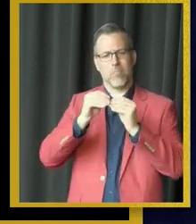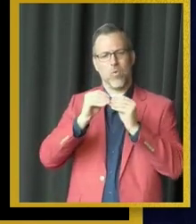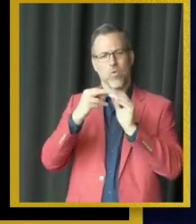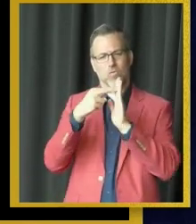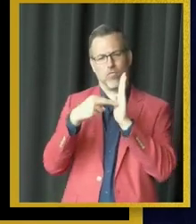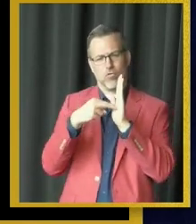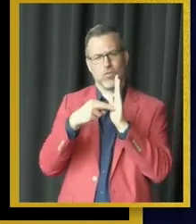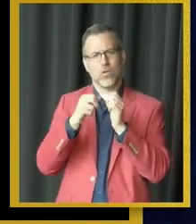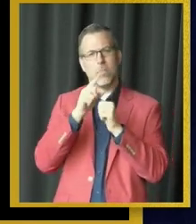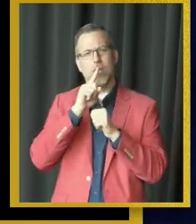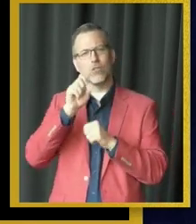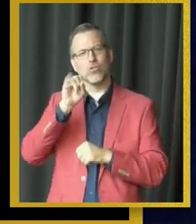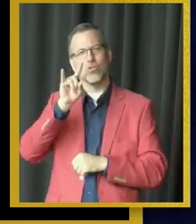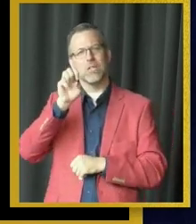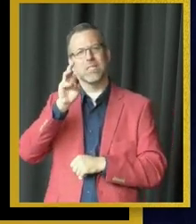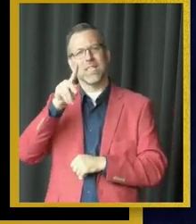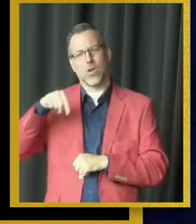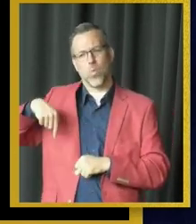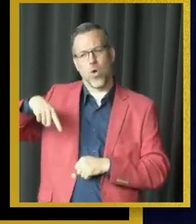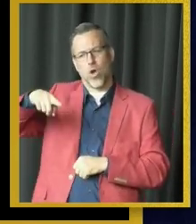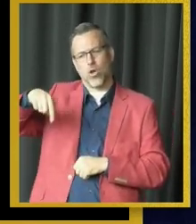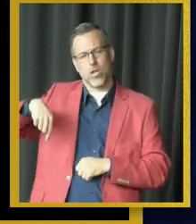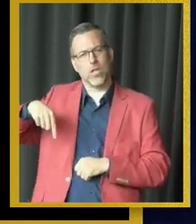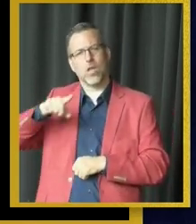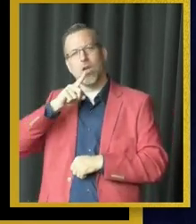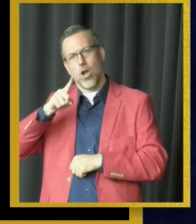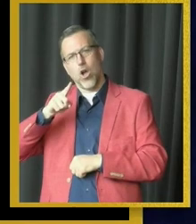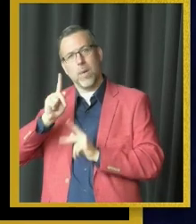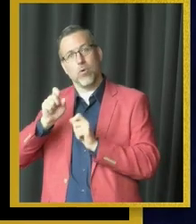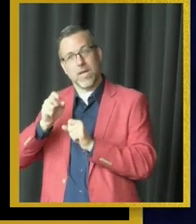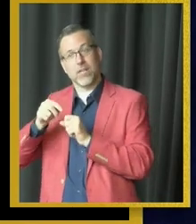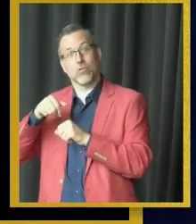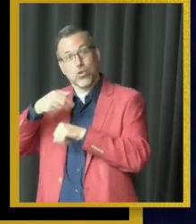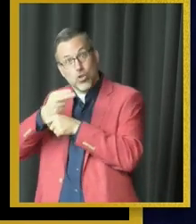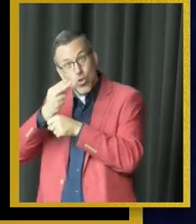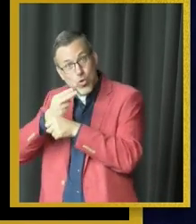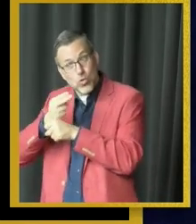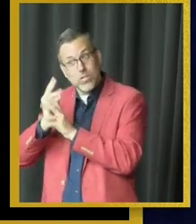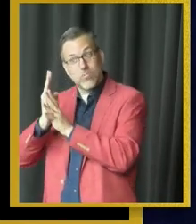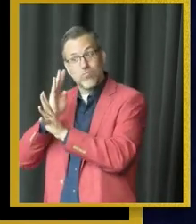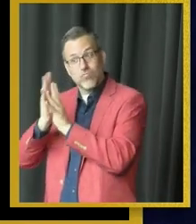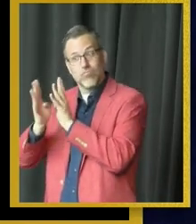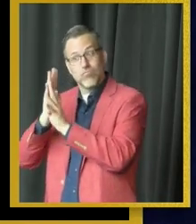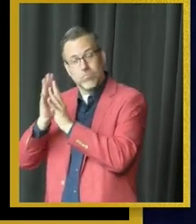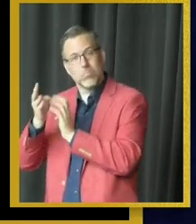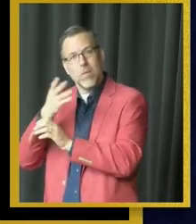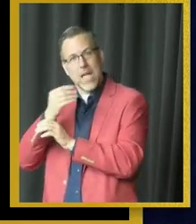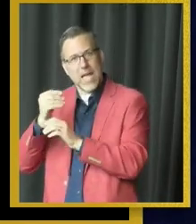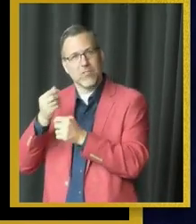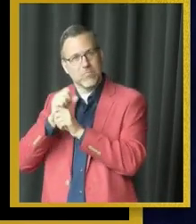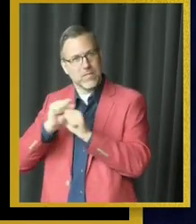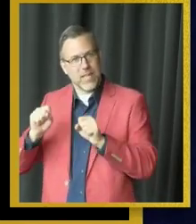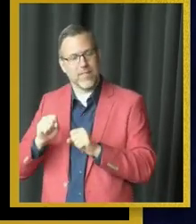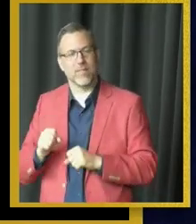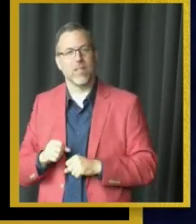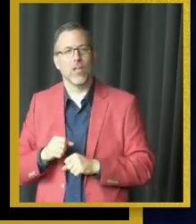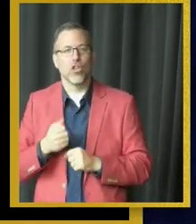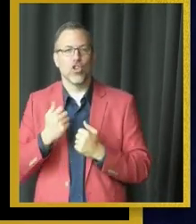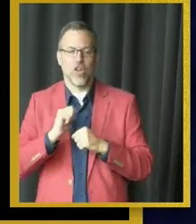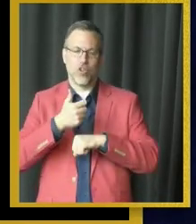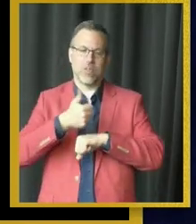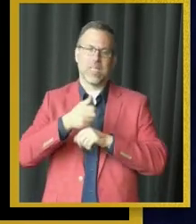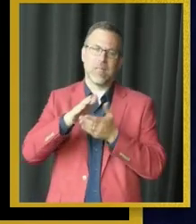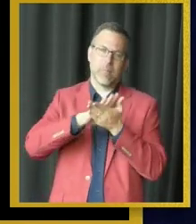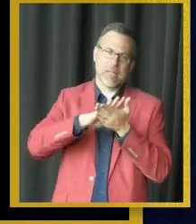making our sidewalks usable and safe. We're creating a safe, clean, active, and attractive downtown